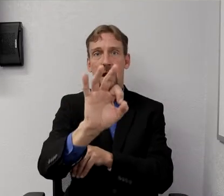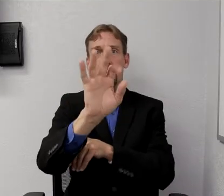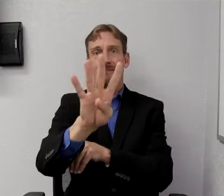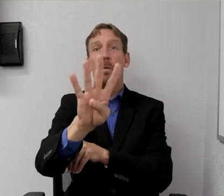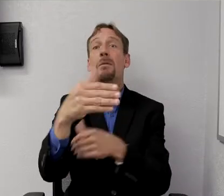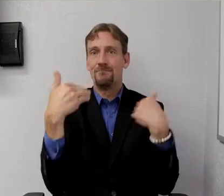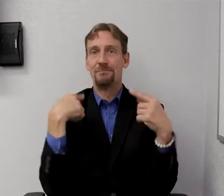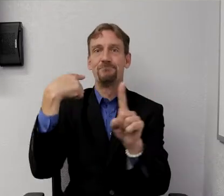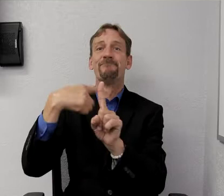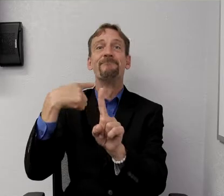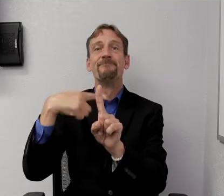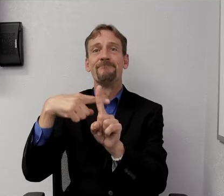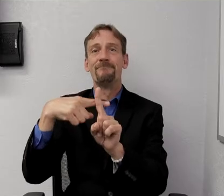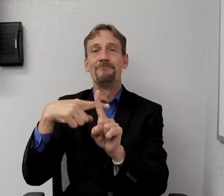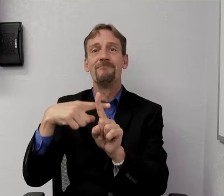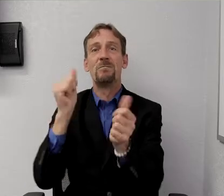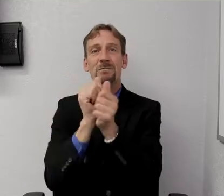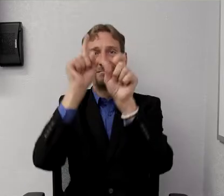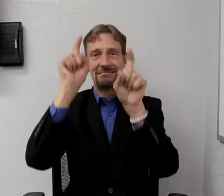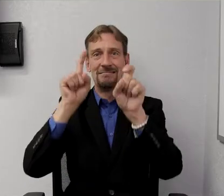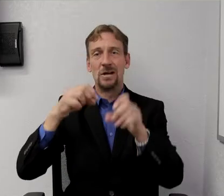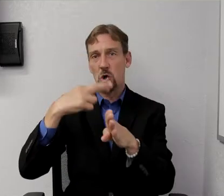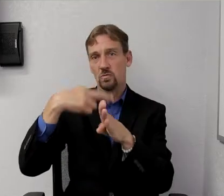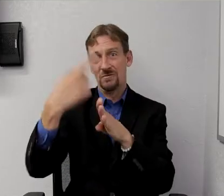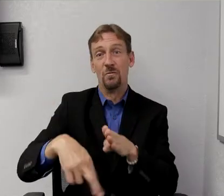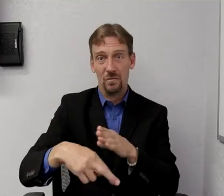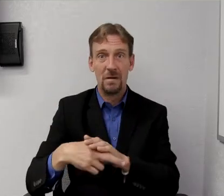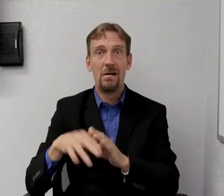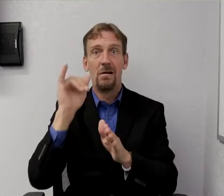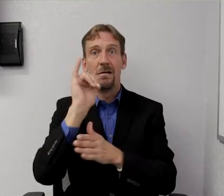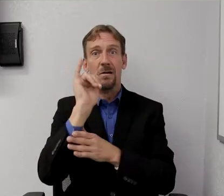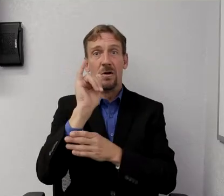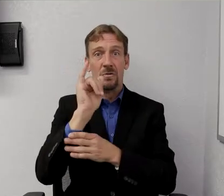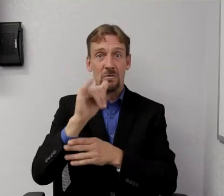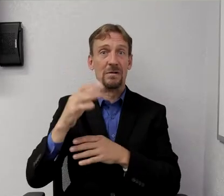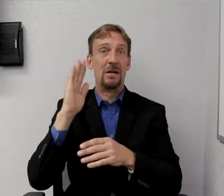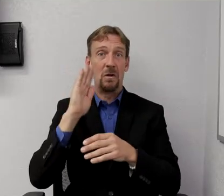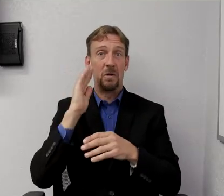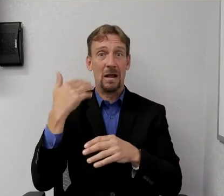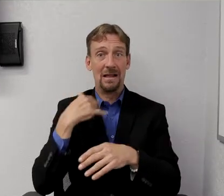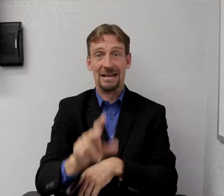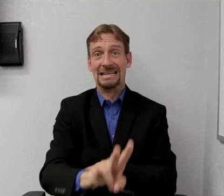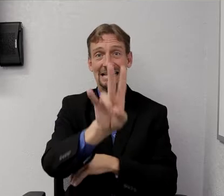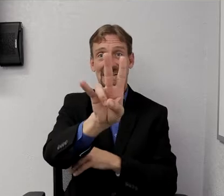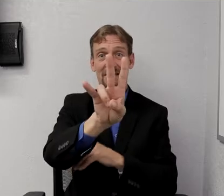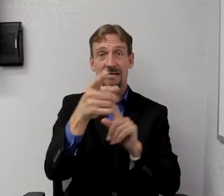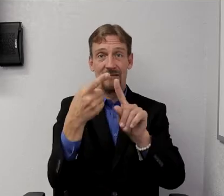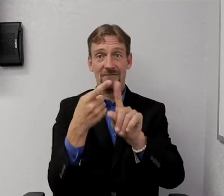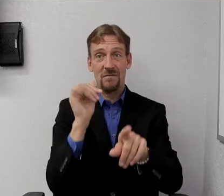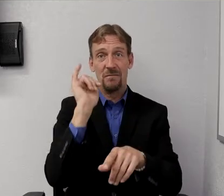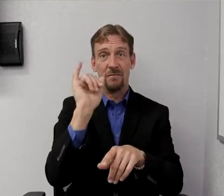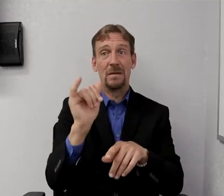positive. I generally share with you the age distribution of those positive tests. 7 of them